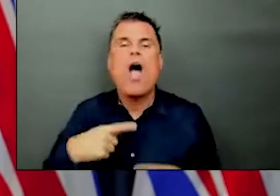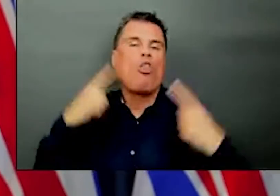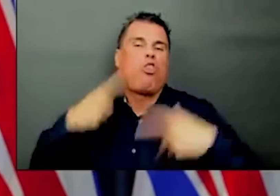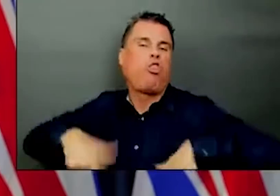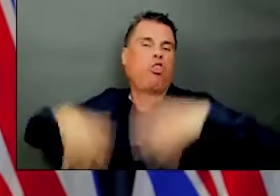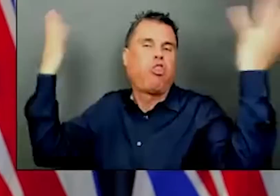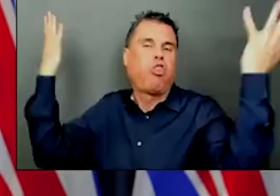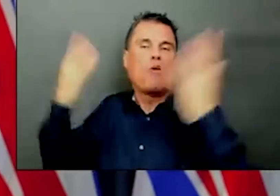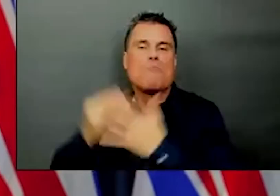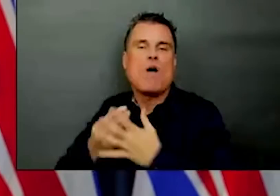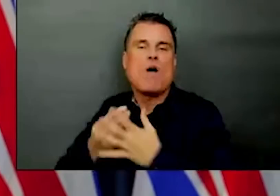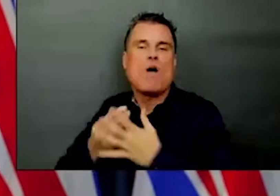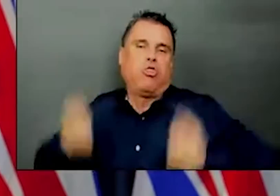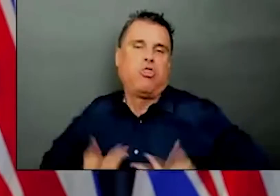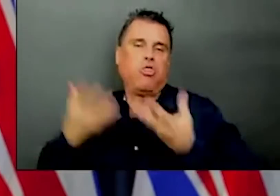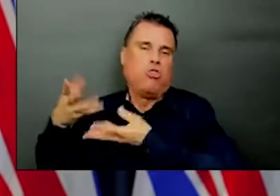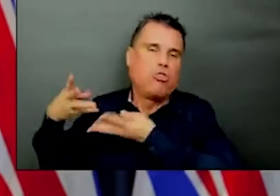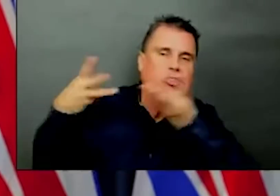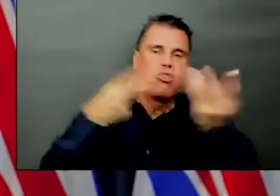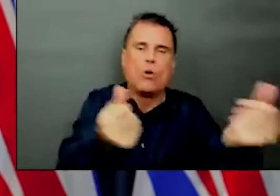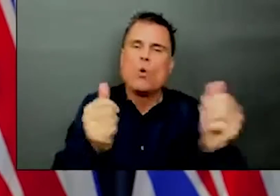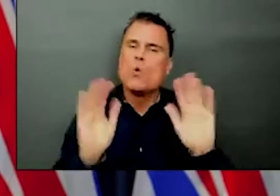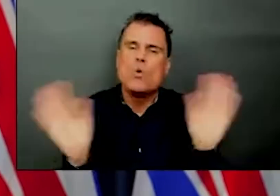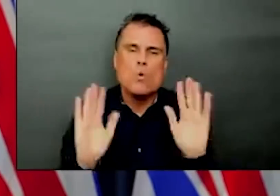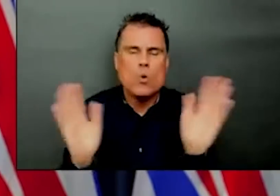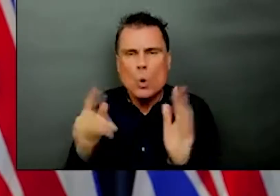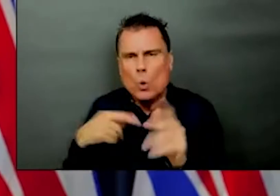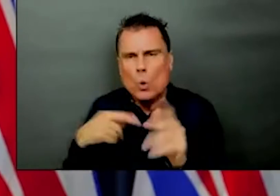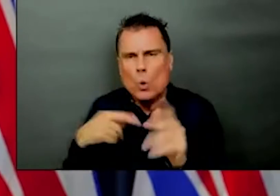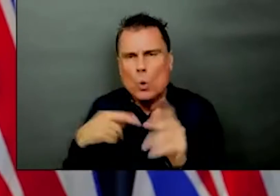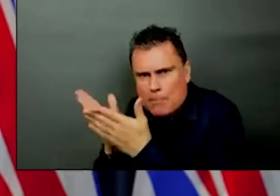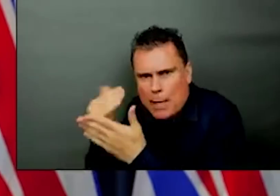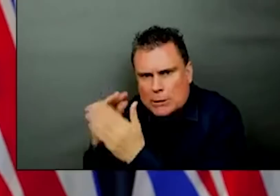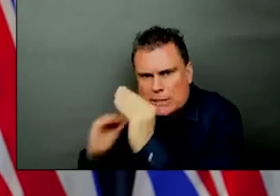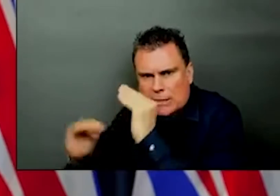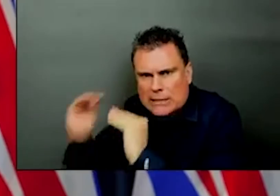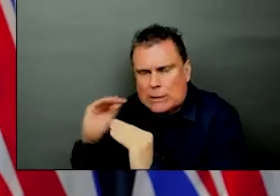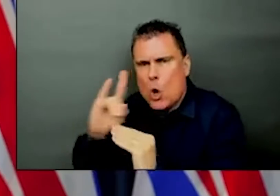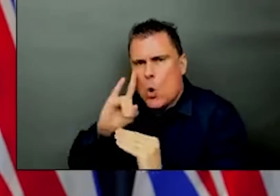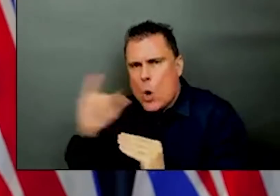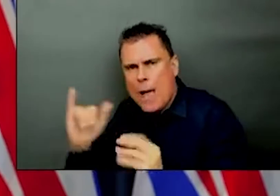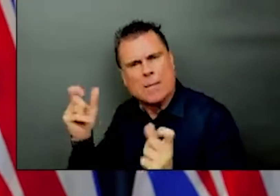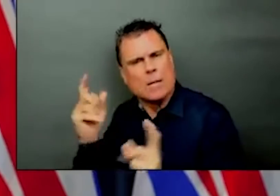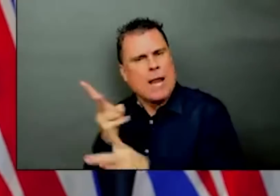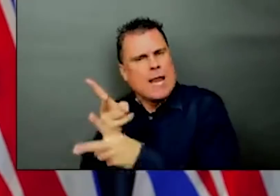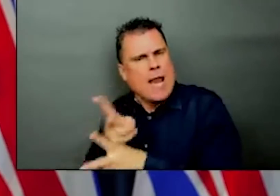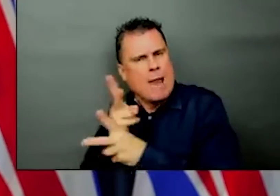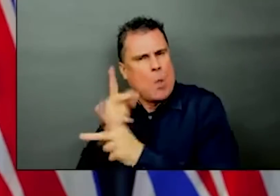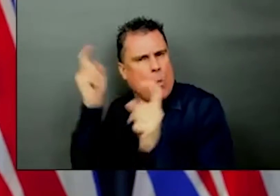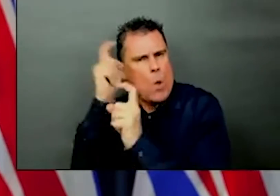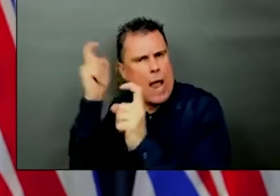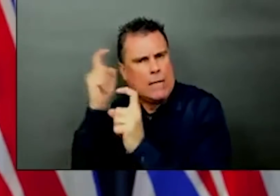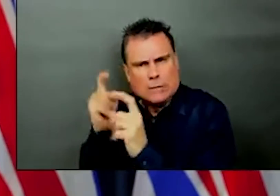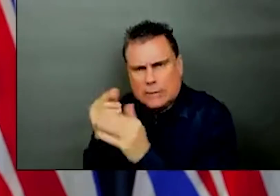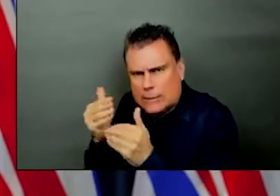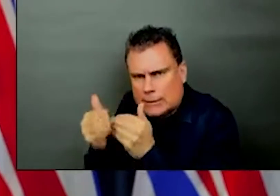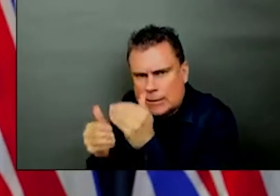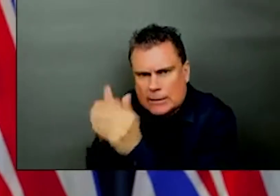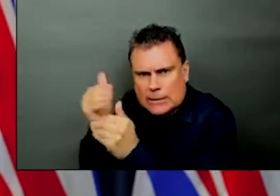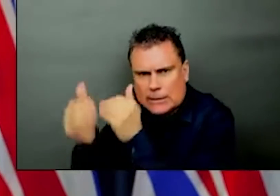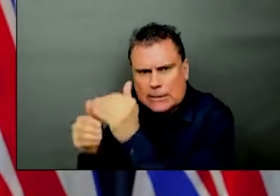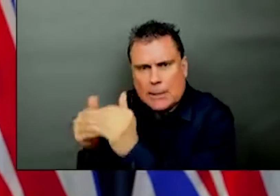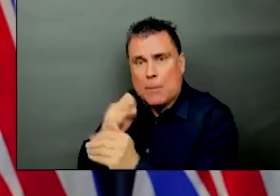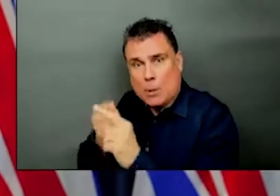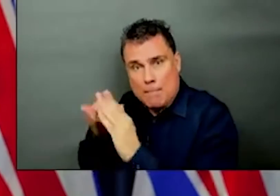were in a position to return these dollars to the people who paid them and did not claim anything as a result, and also keep the